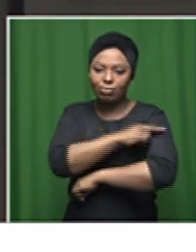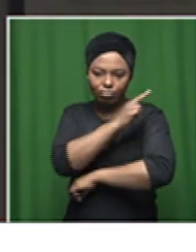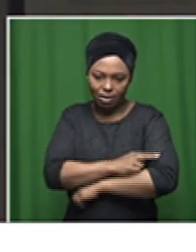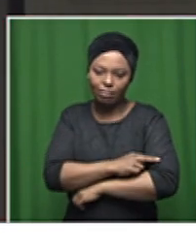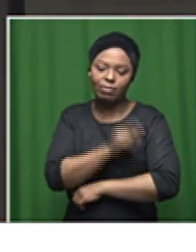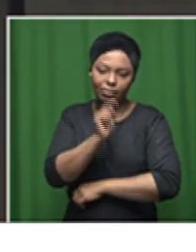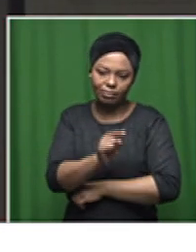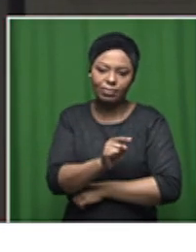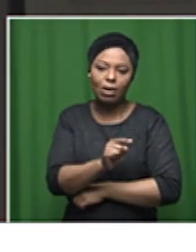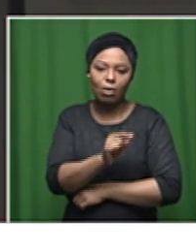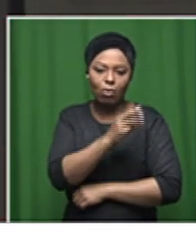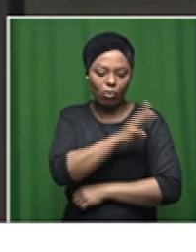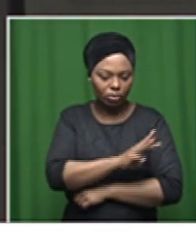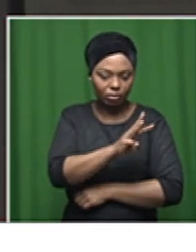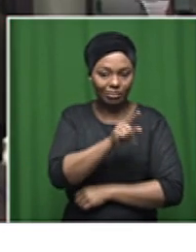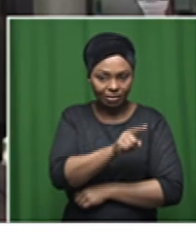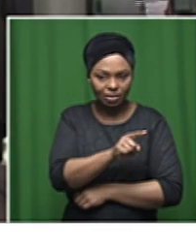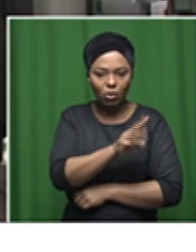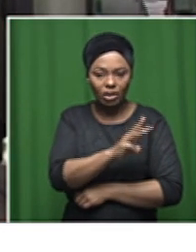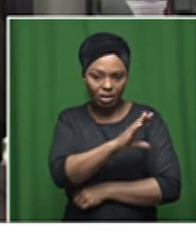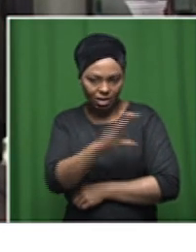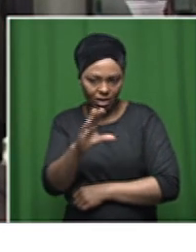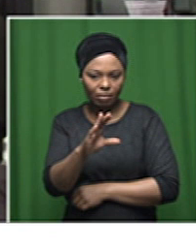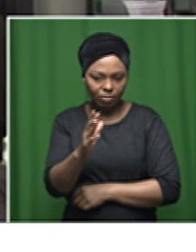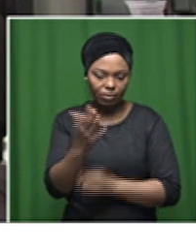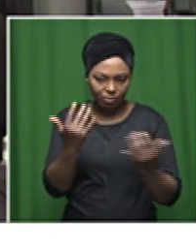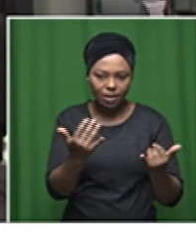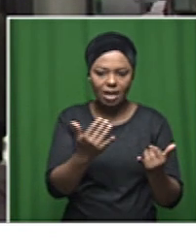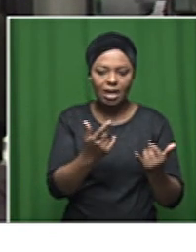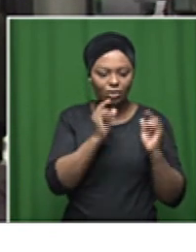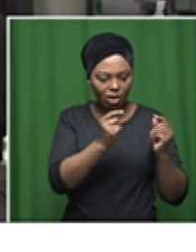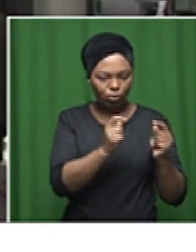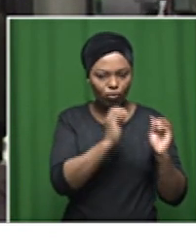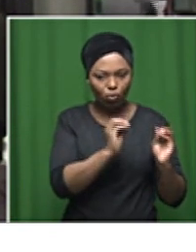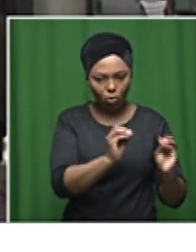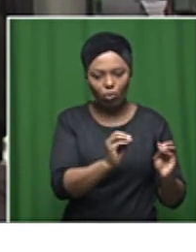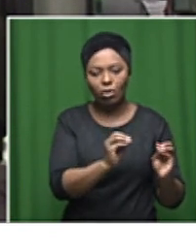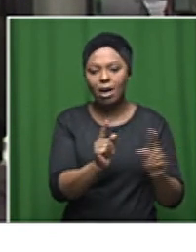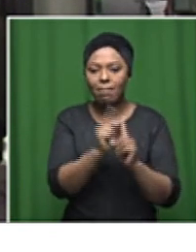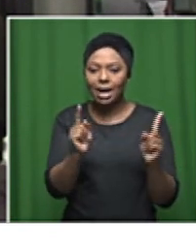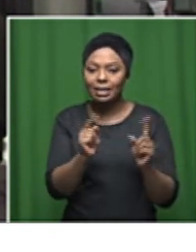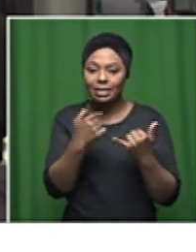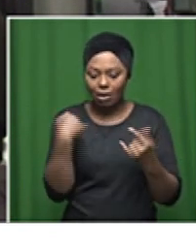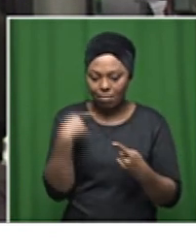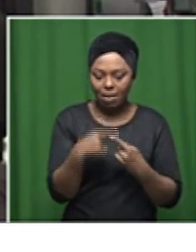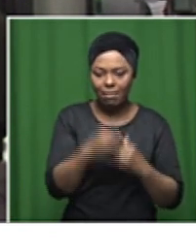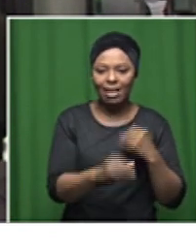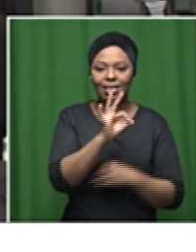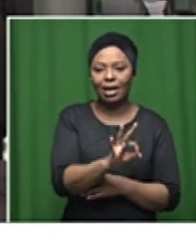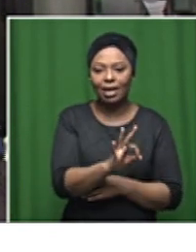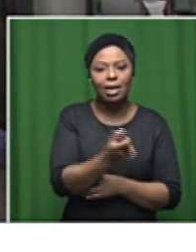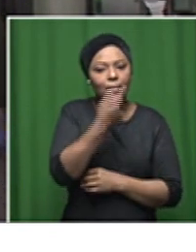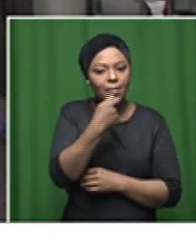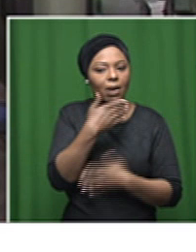Yes. We, for instance, I know of a certain medication, they haven't had it available for the past 3 months, maybe